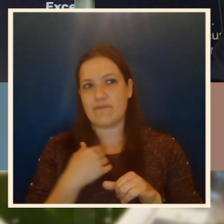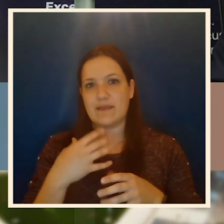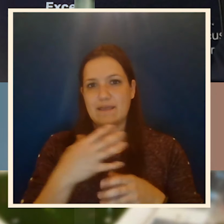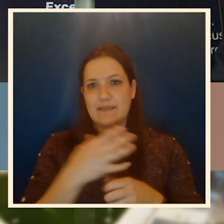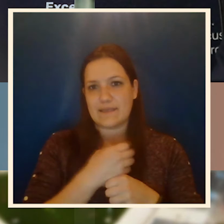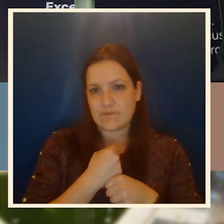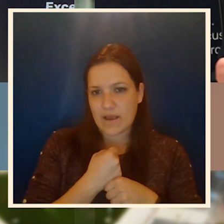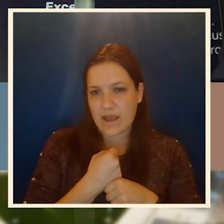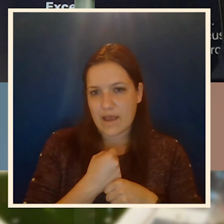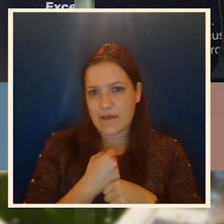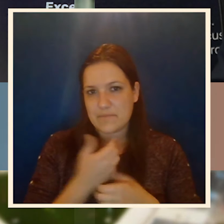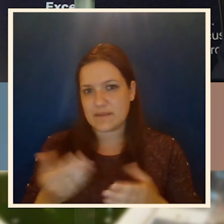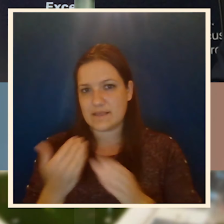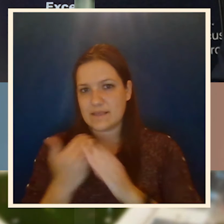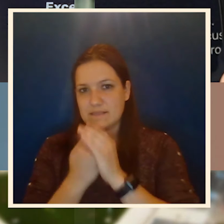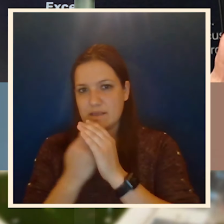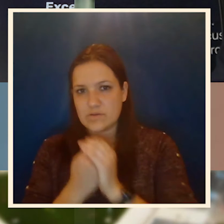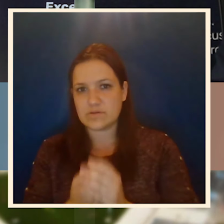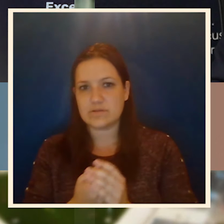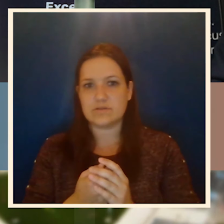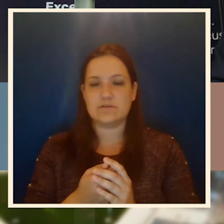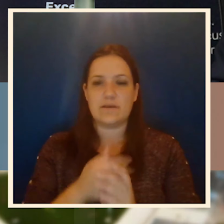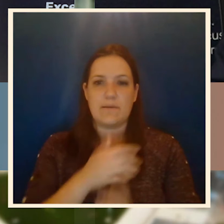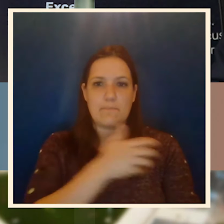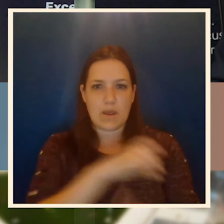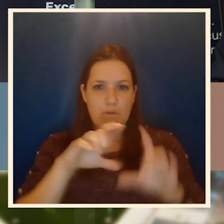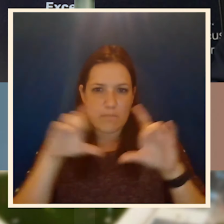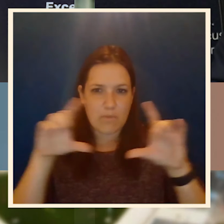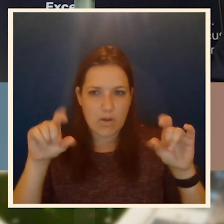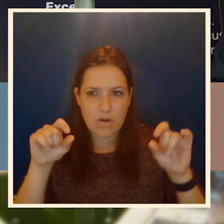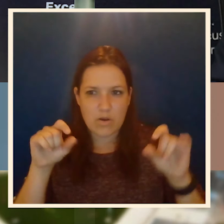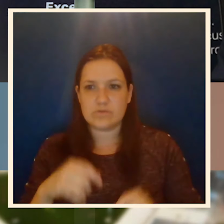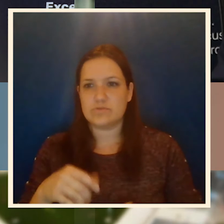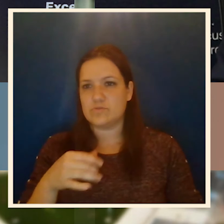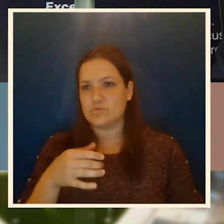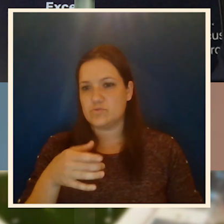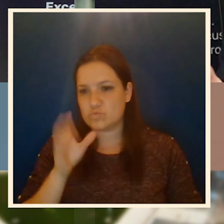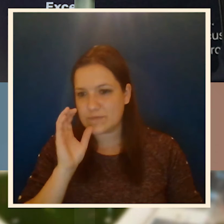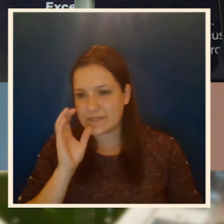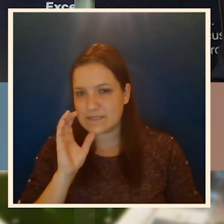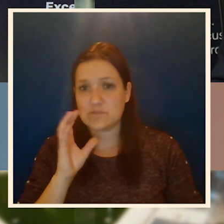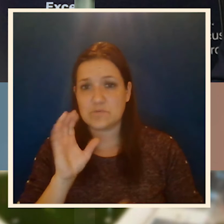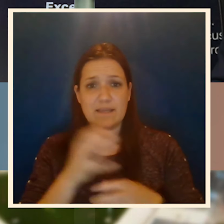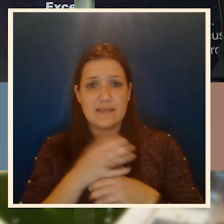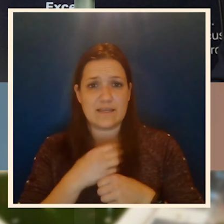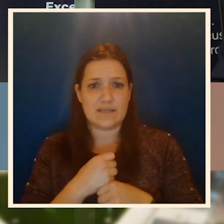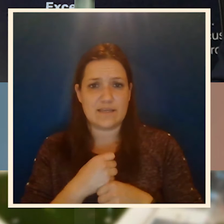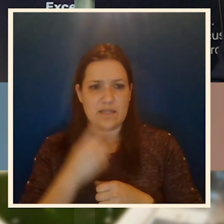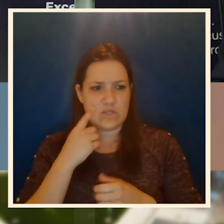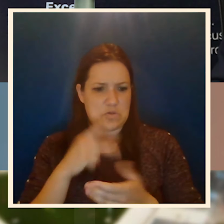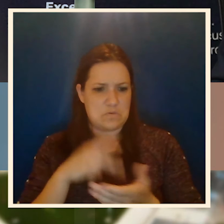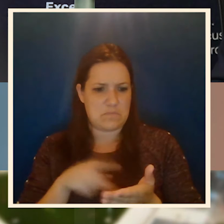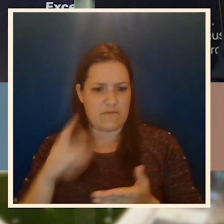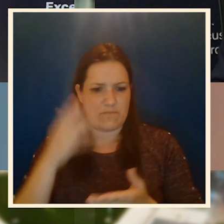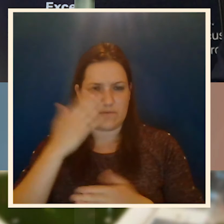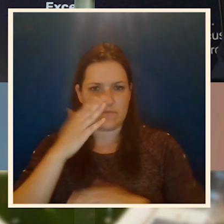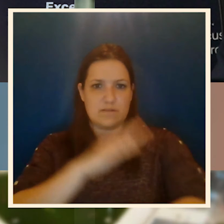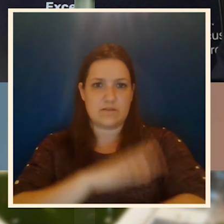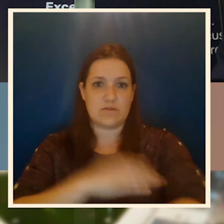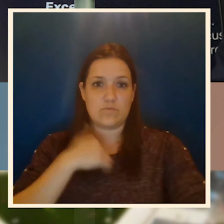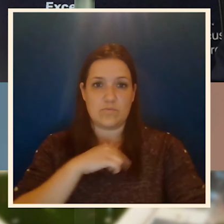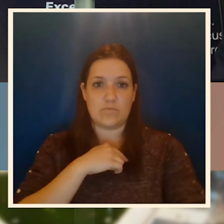stuff, sandwiches and power bars and drinks, and those are available to grab, and I think you pay for them at the front desk. We